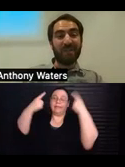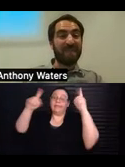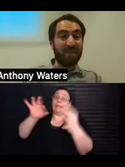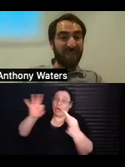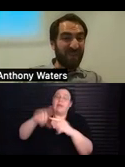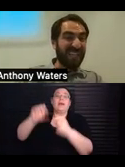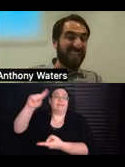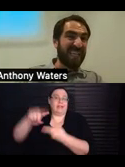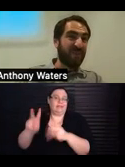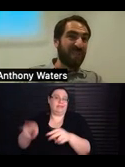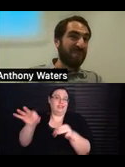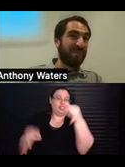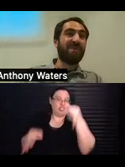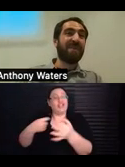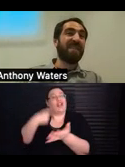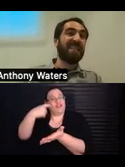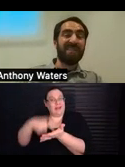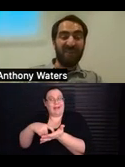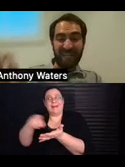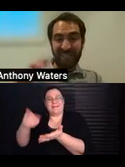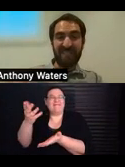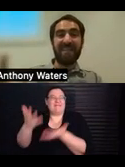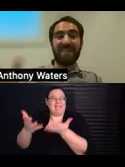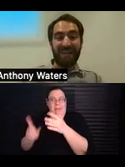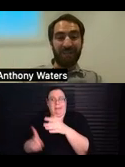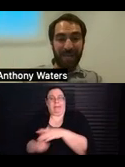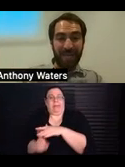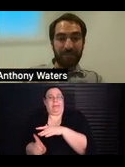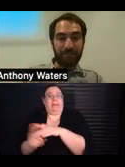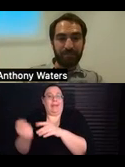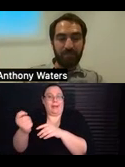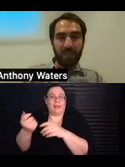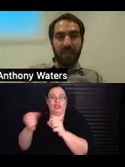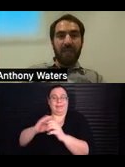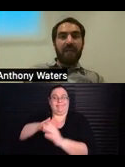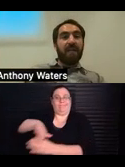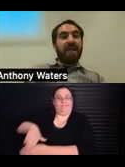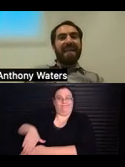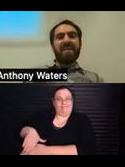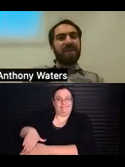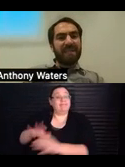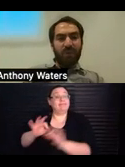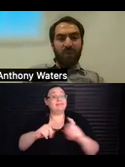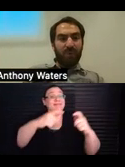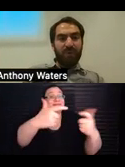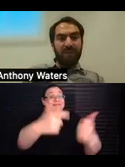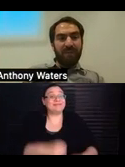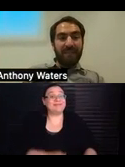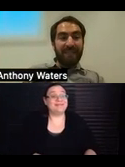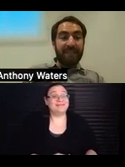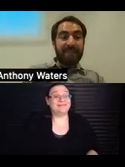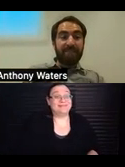our judgments, and we can recognize when they might be creeping in and try to dial them back. And something that's so